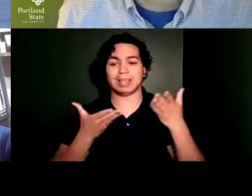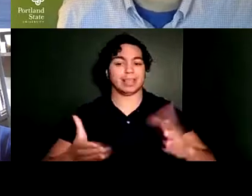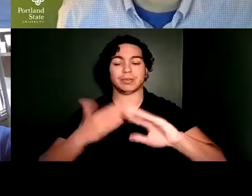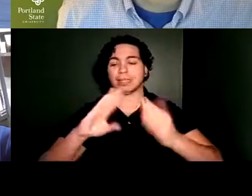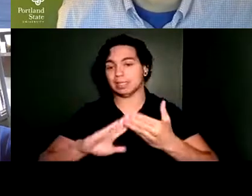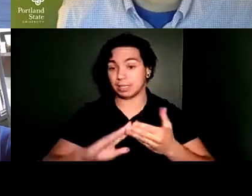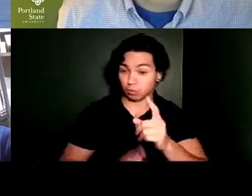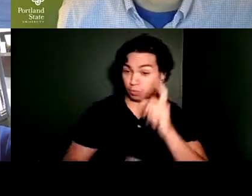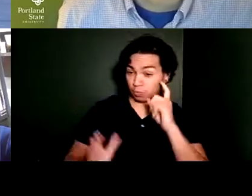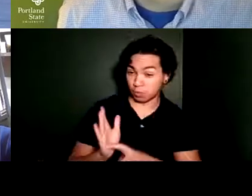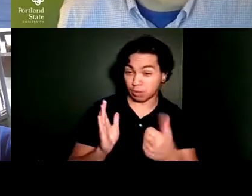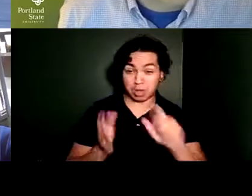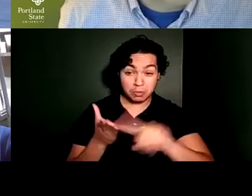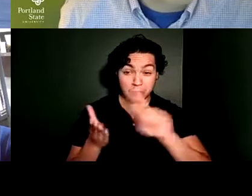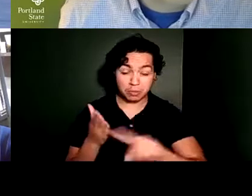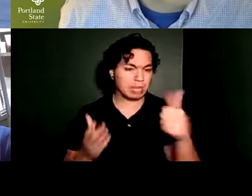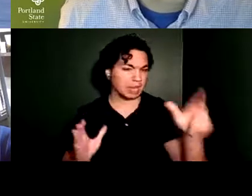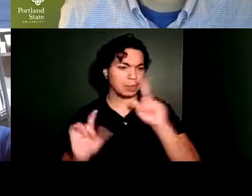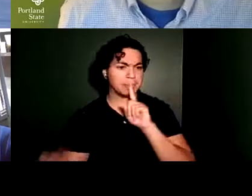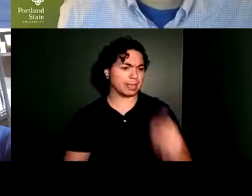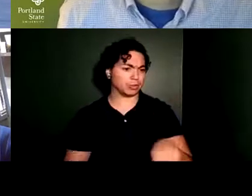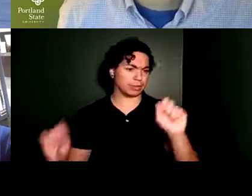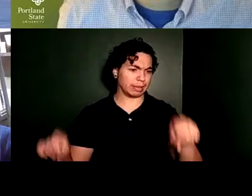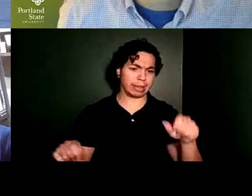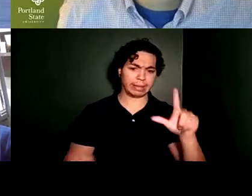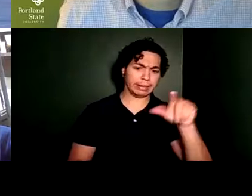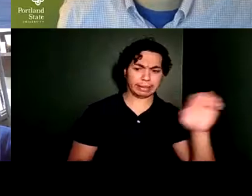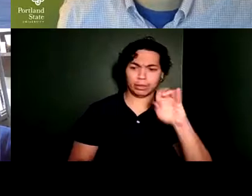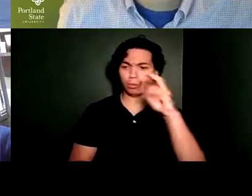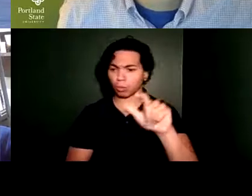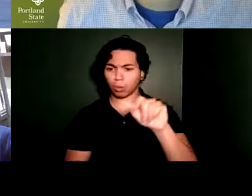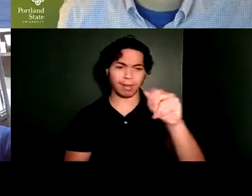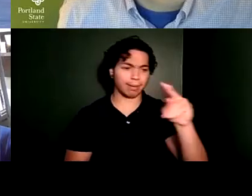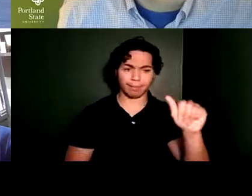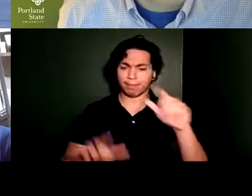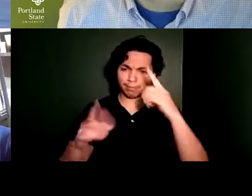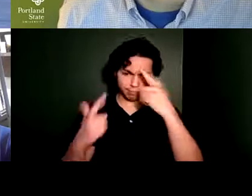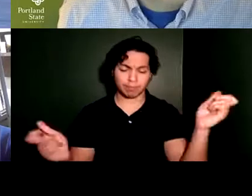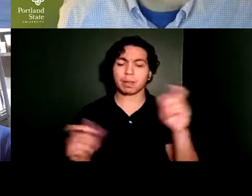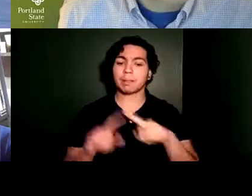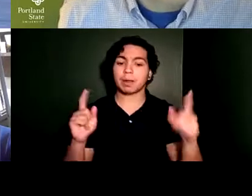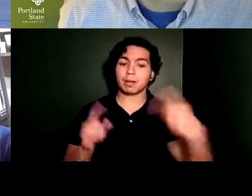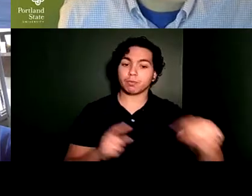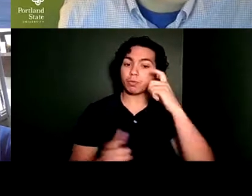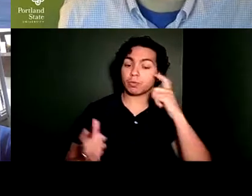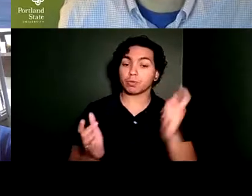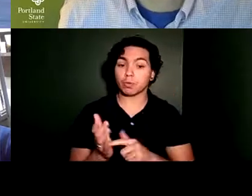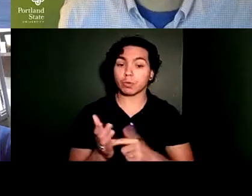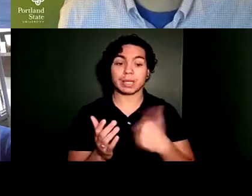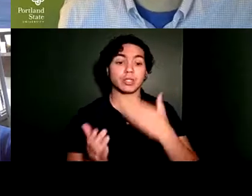I'll open up to Lee and Joel and others to talk about the potential for transit